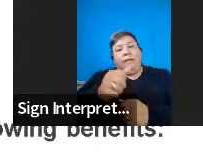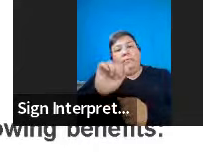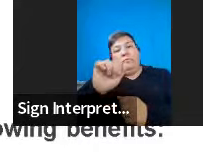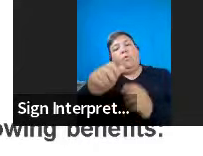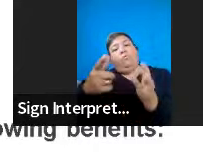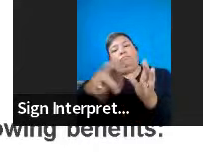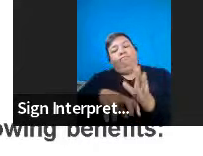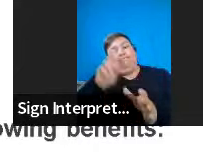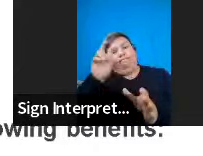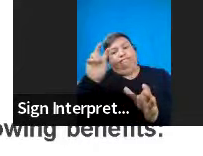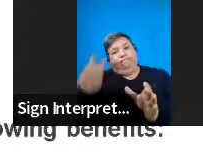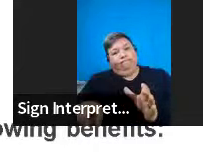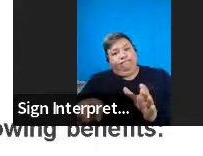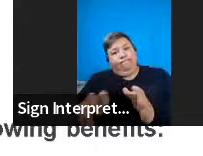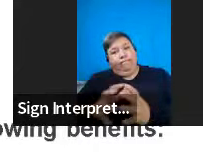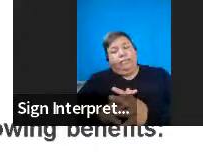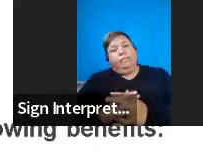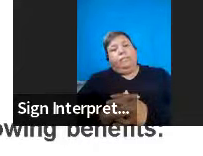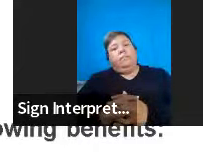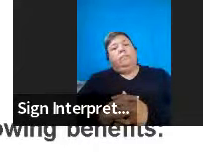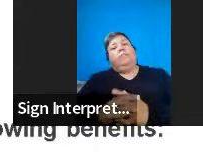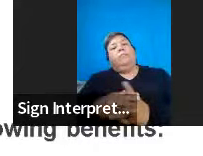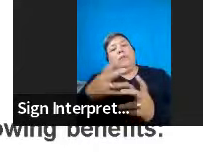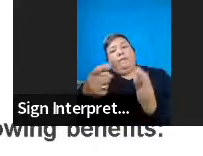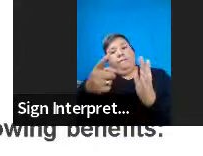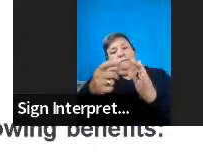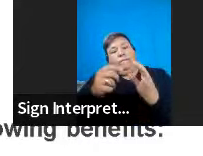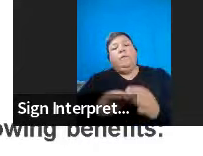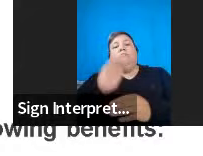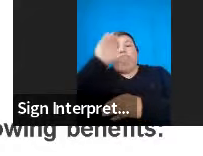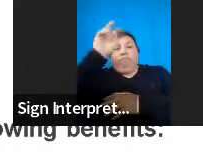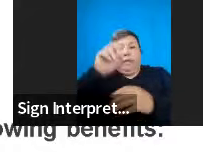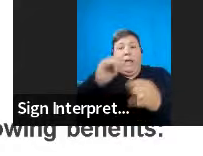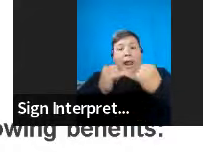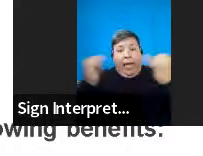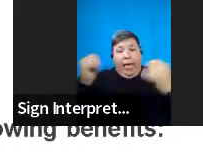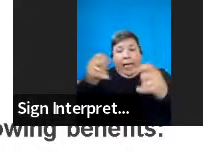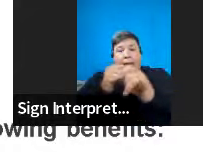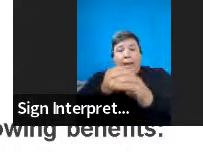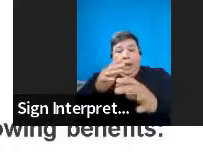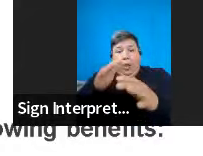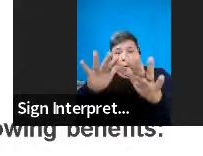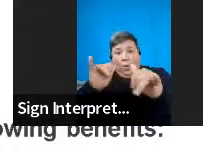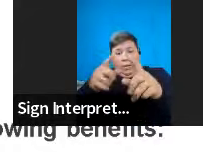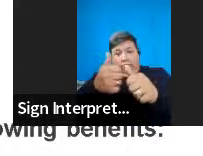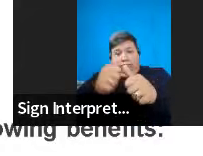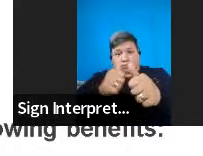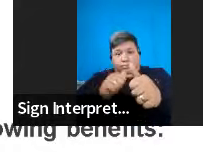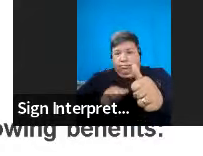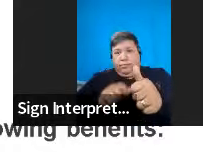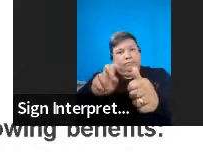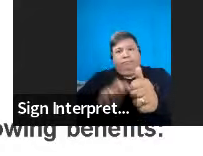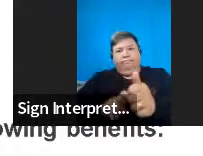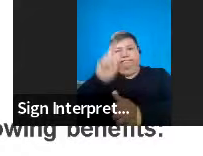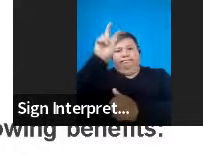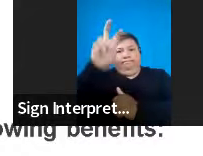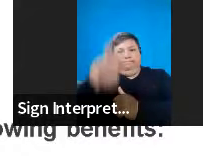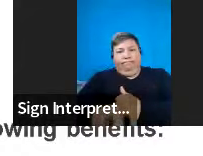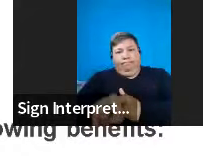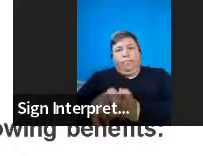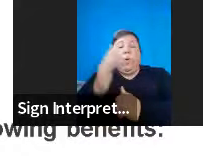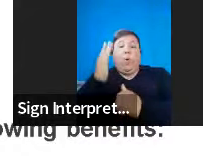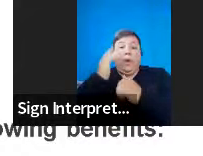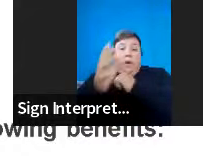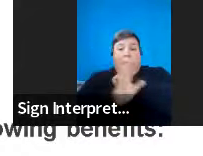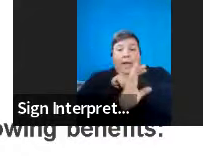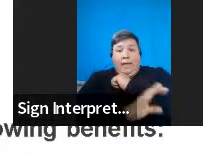refund application, we also put it in front of the queue, and you will know what impact would it make if your refund is not refunded on time because it